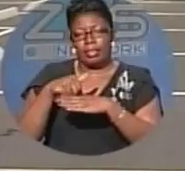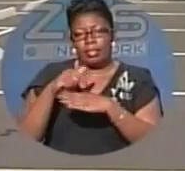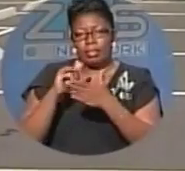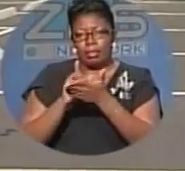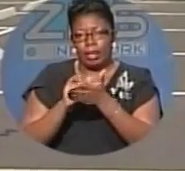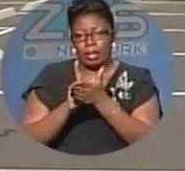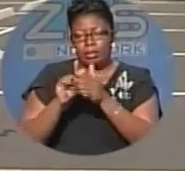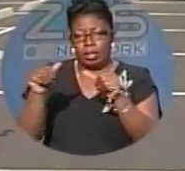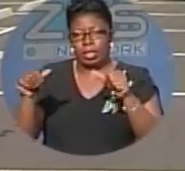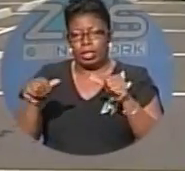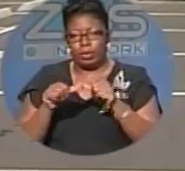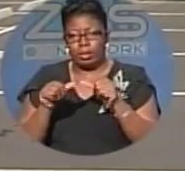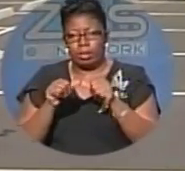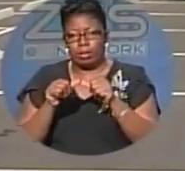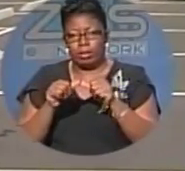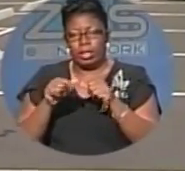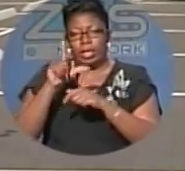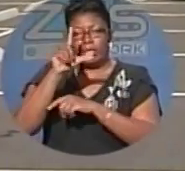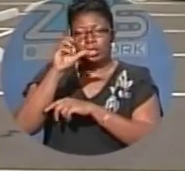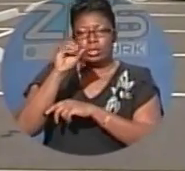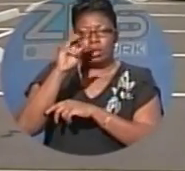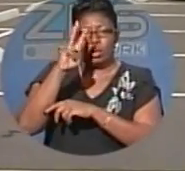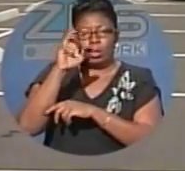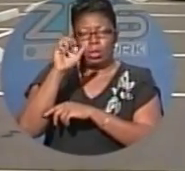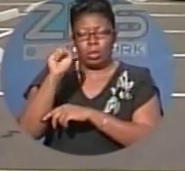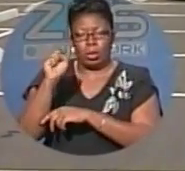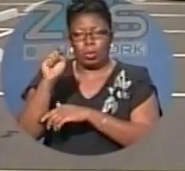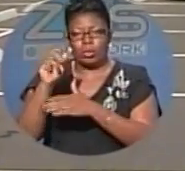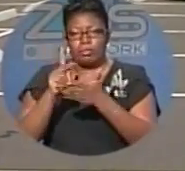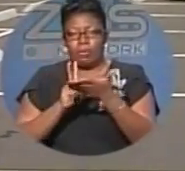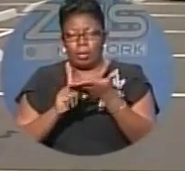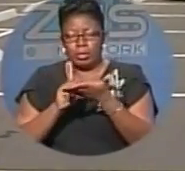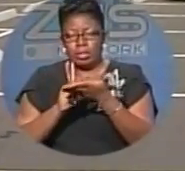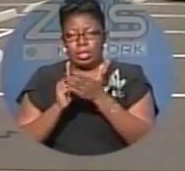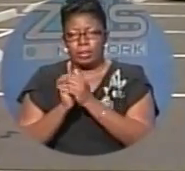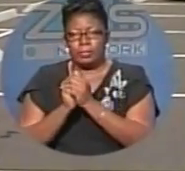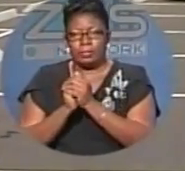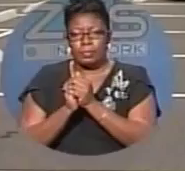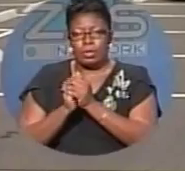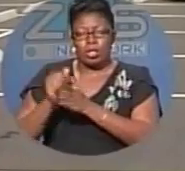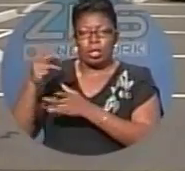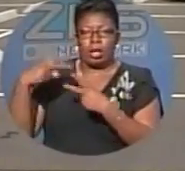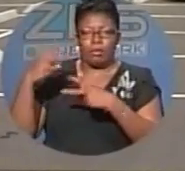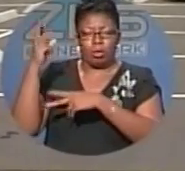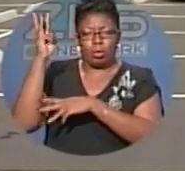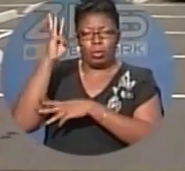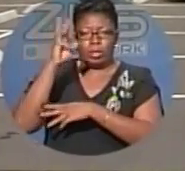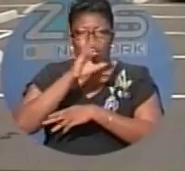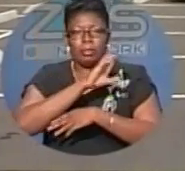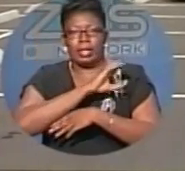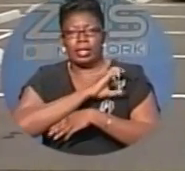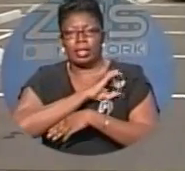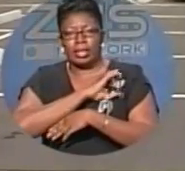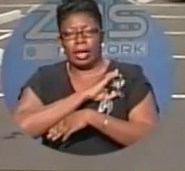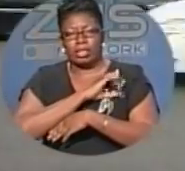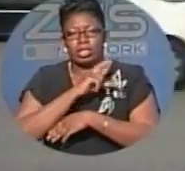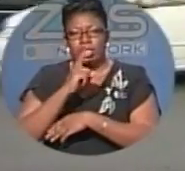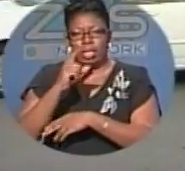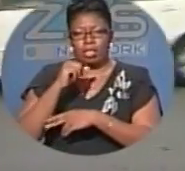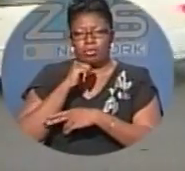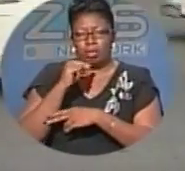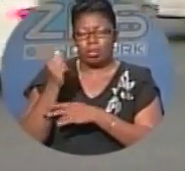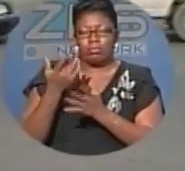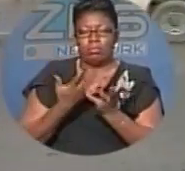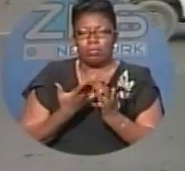Lowe's Pharmacy. Financial Controller and Director of Retail Services, William Cash, says they did not hesitate